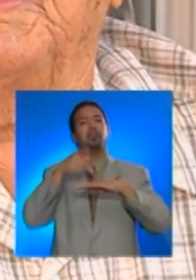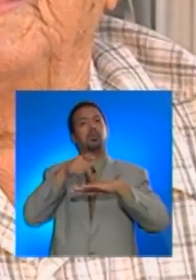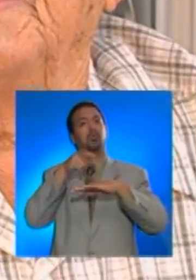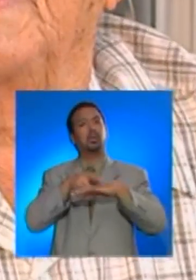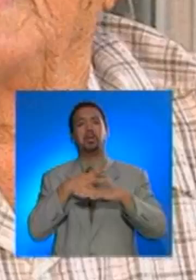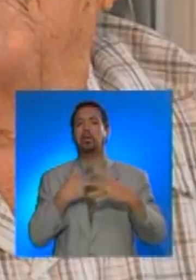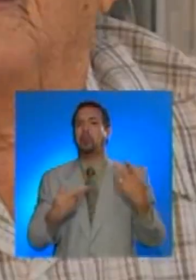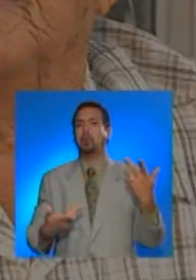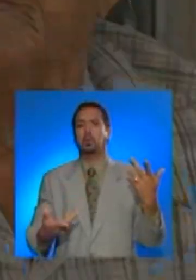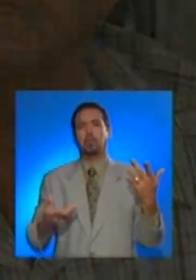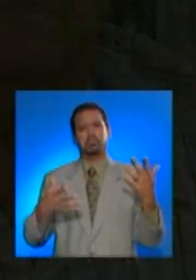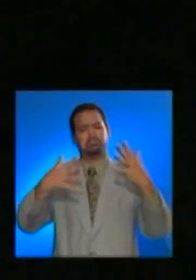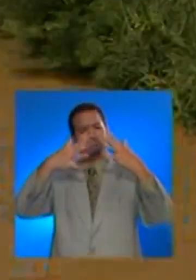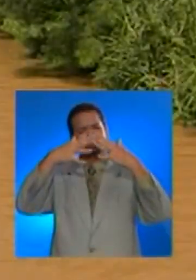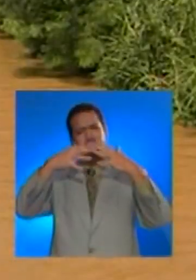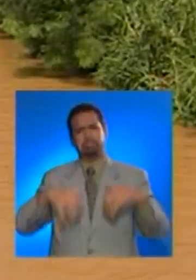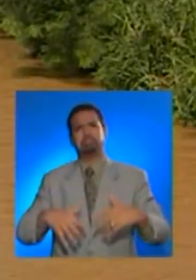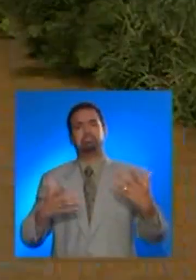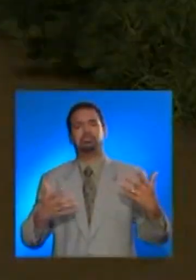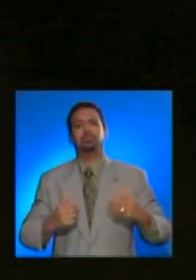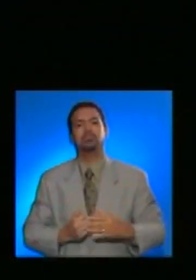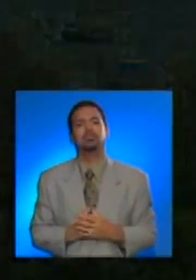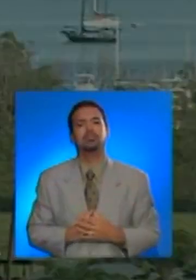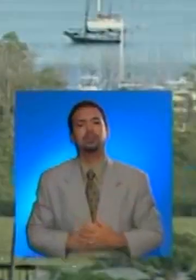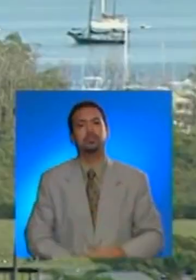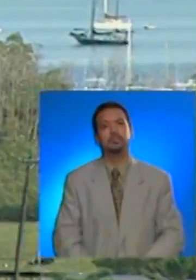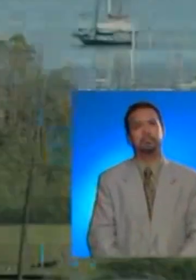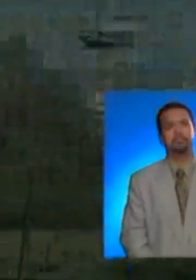Puerto Rico in ruins.